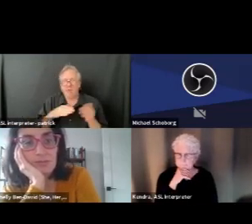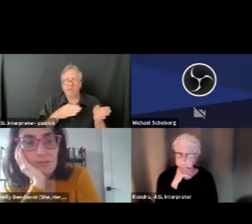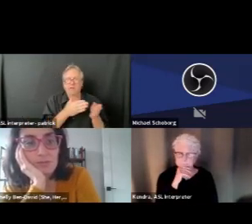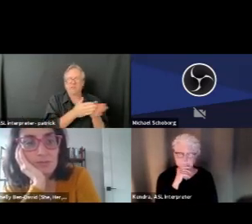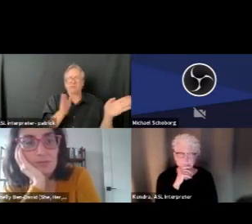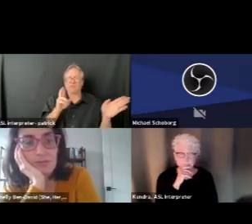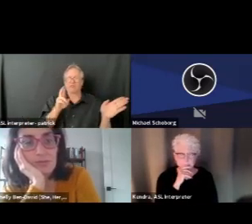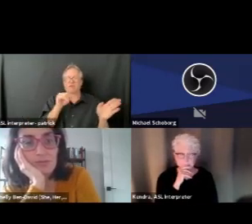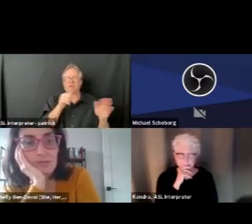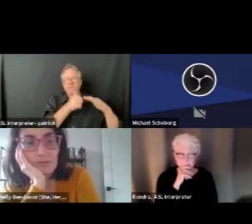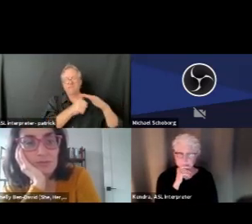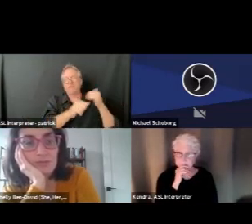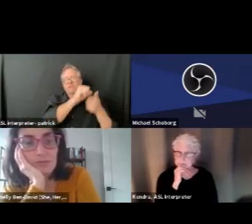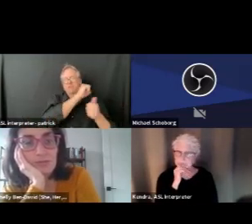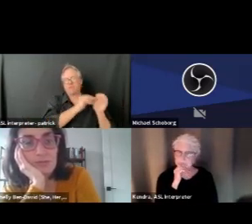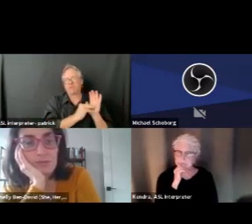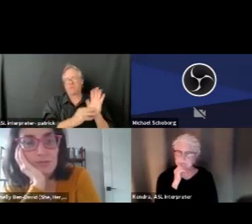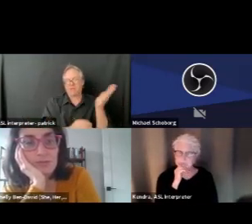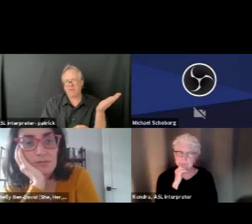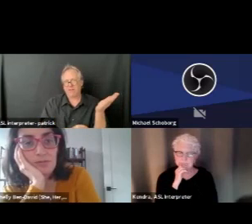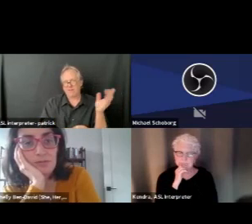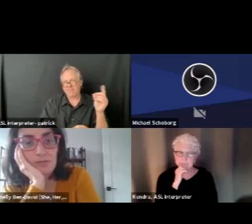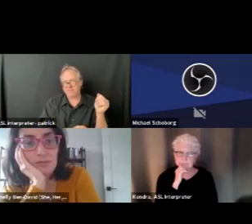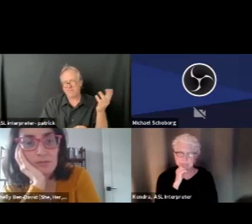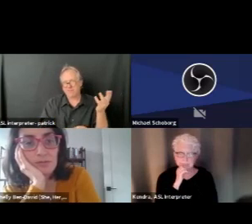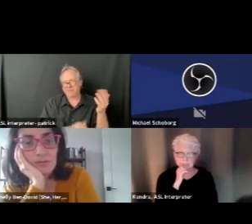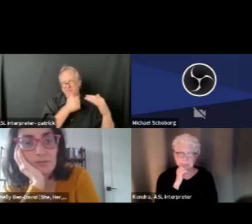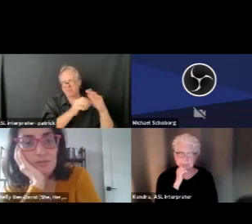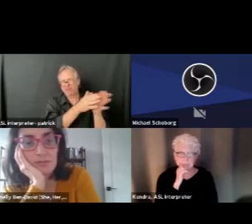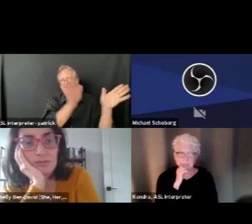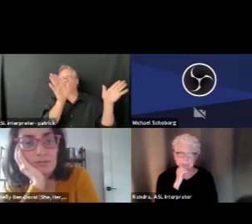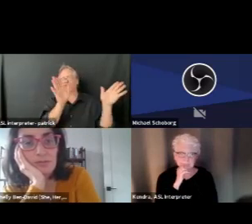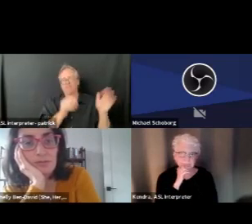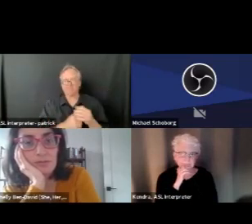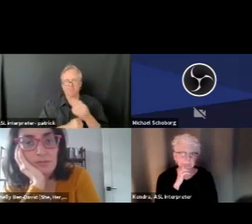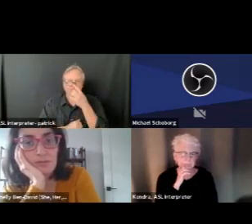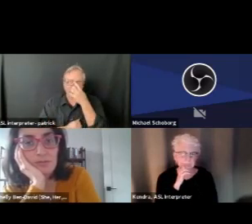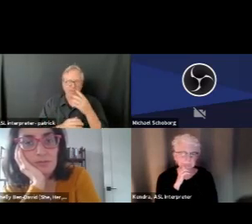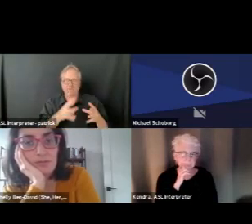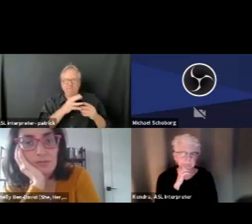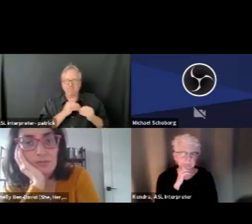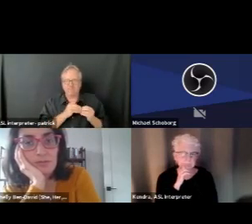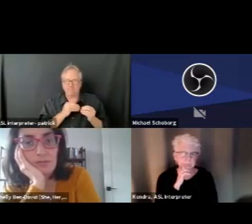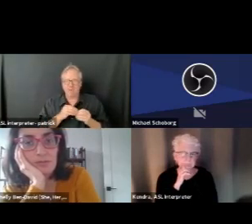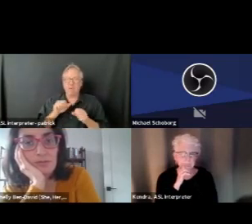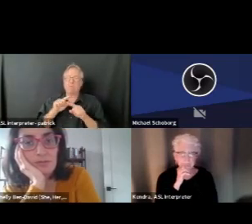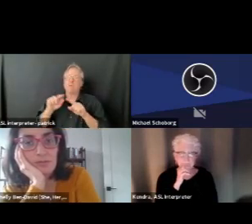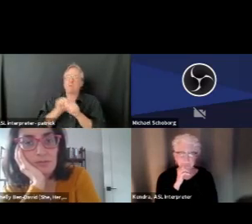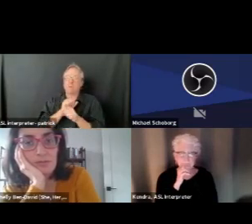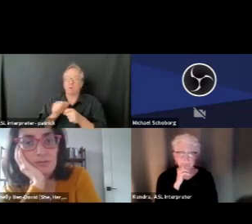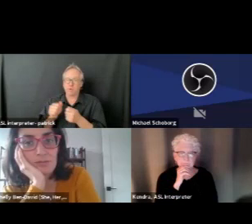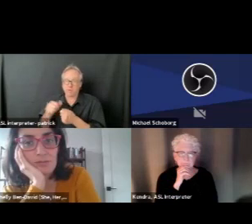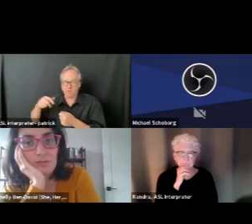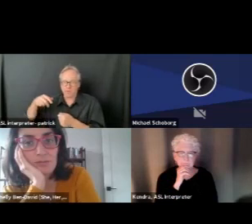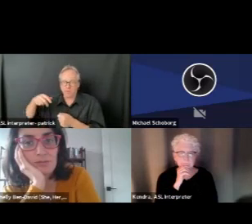embedded within a social model. Yeah, and then I guess within the whole work on post-traumatic growth, there